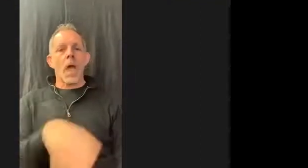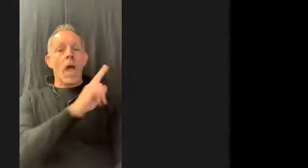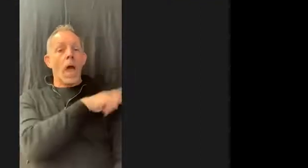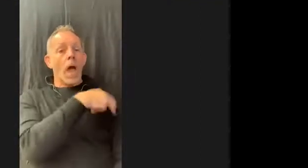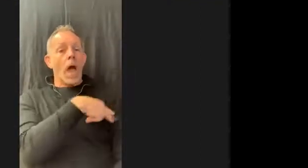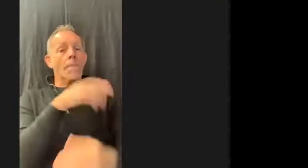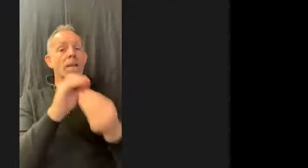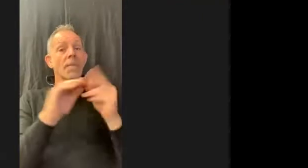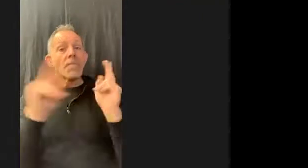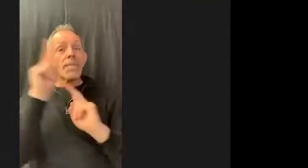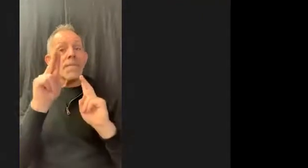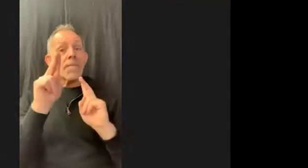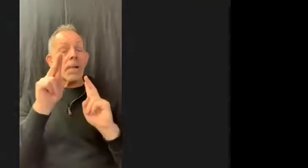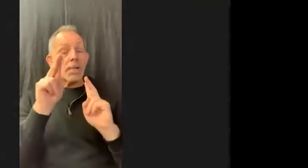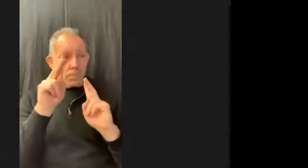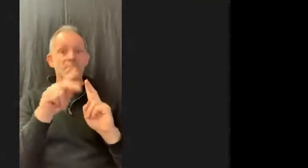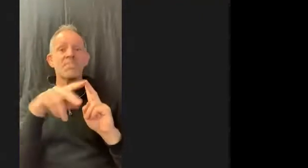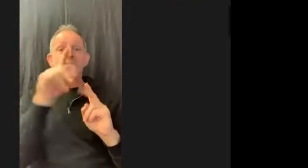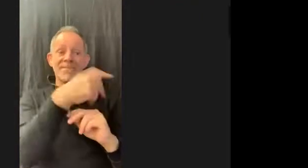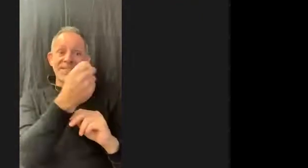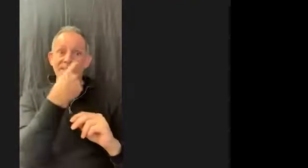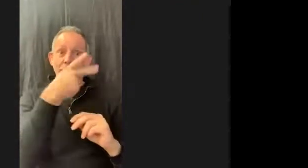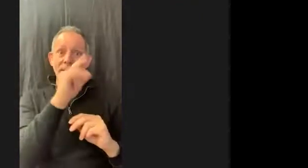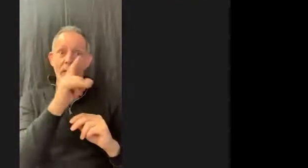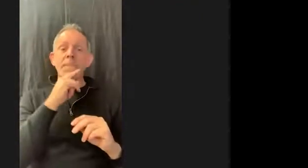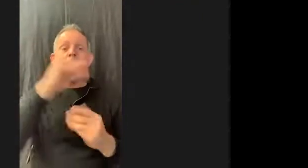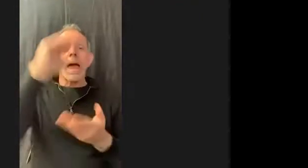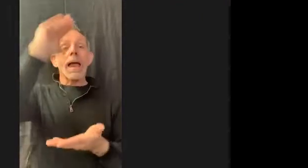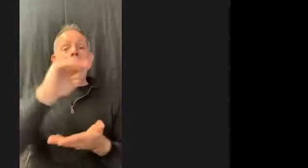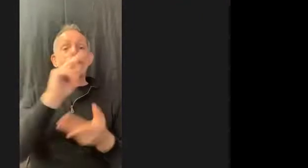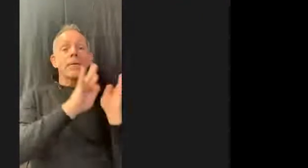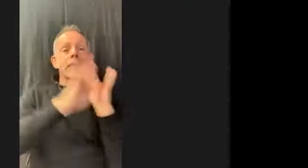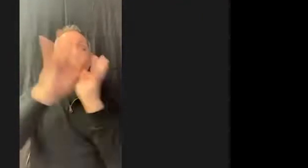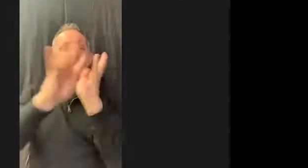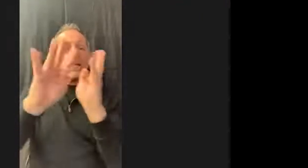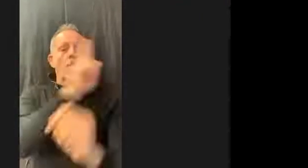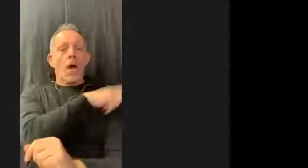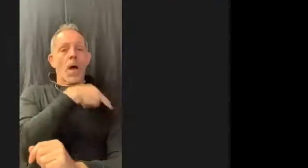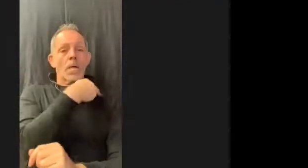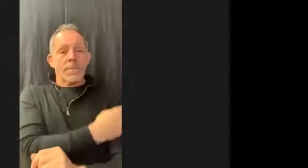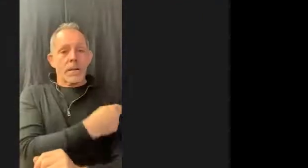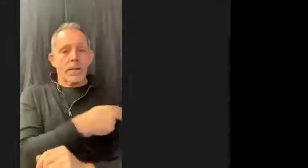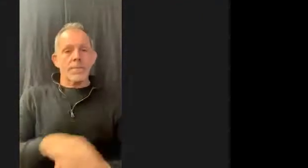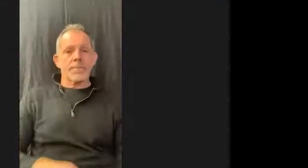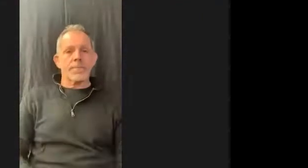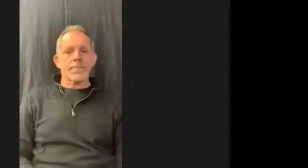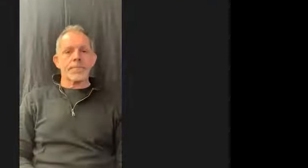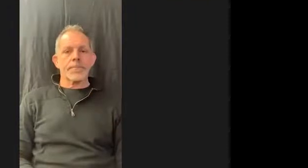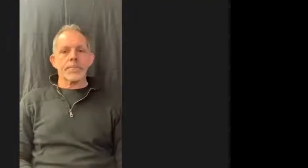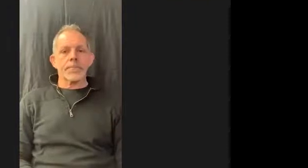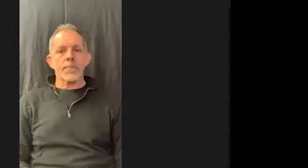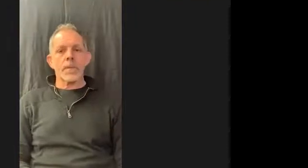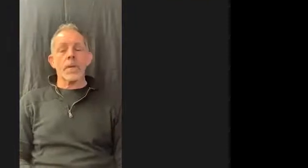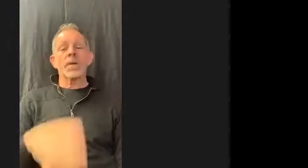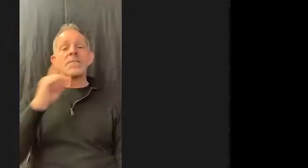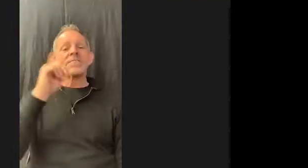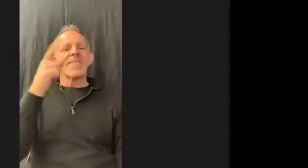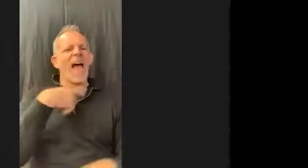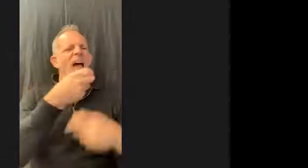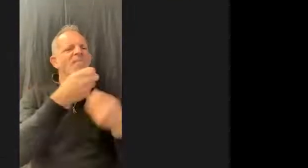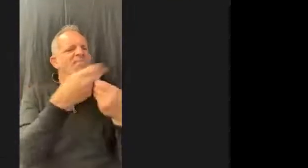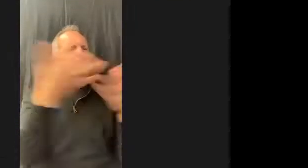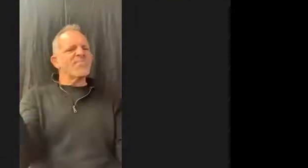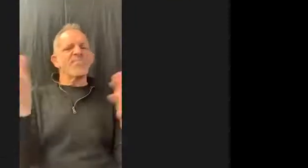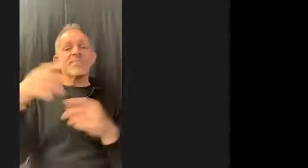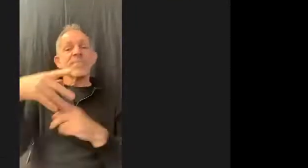from 14% in the group that got placebo or no treatment to 7% in those who received a